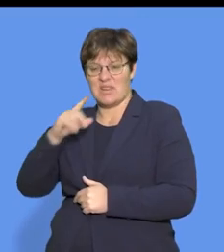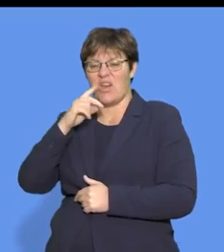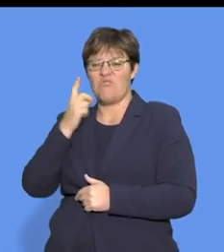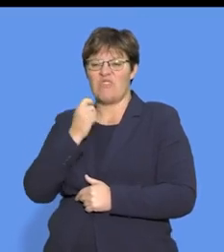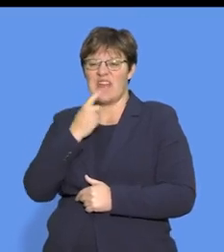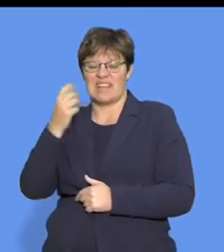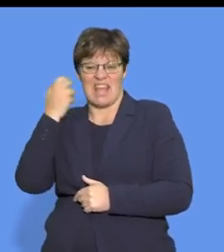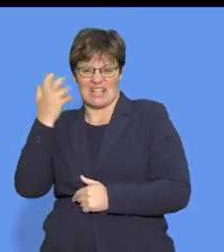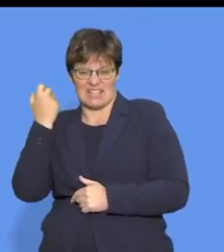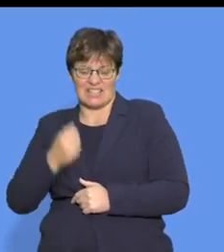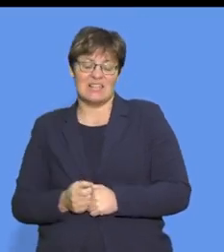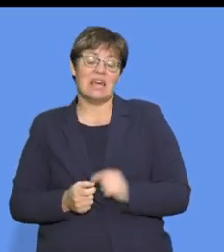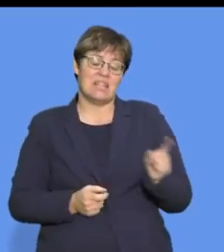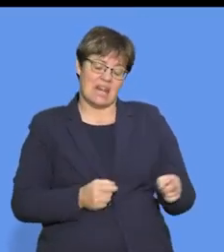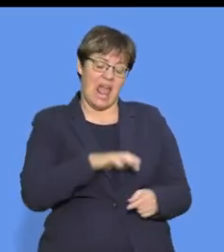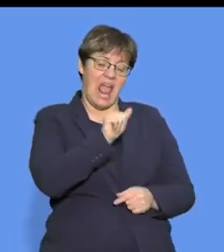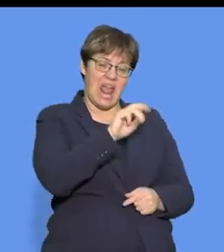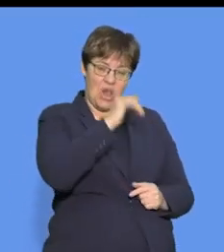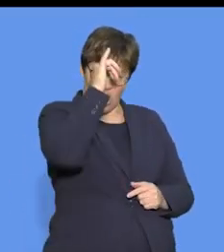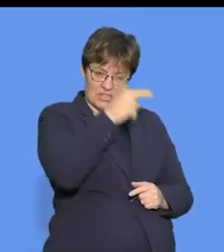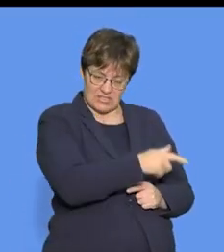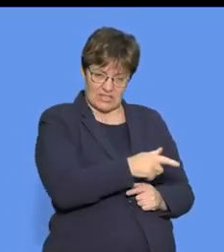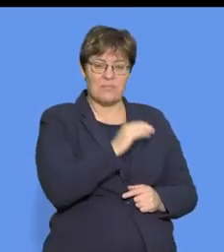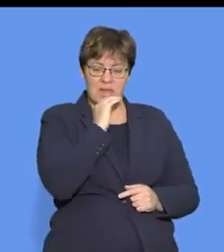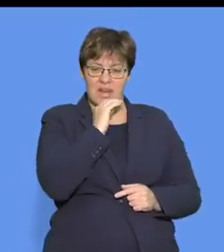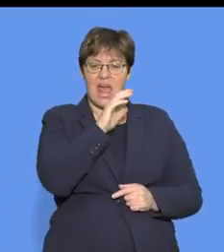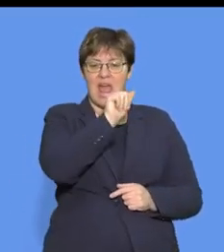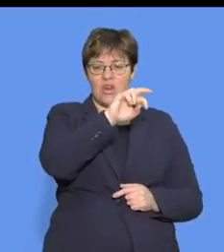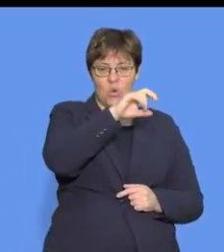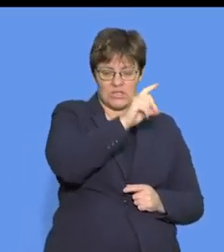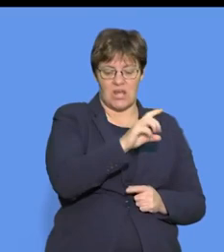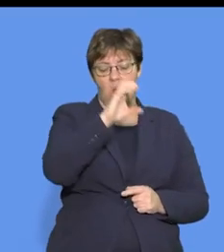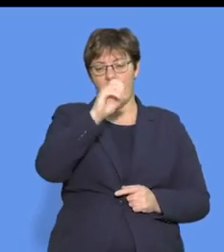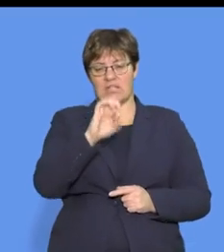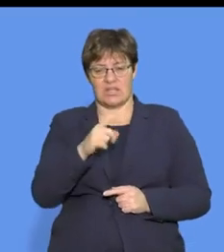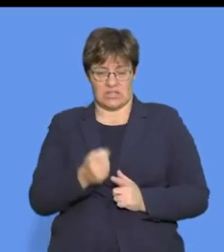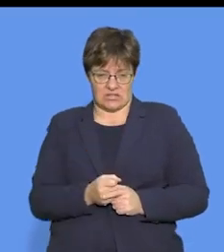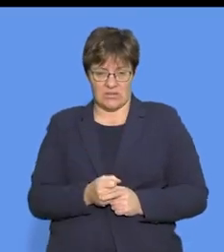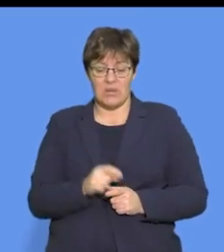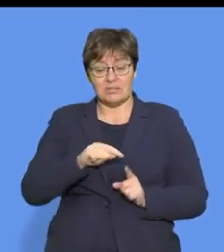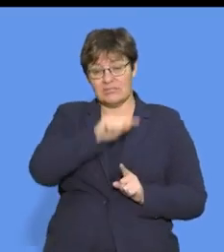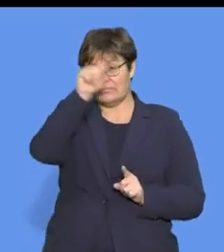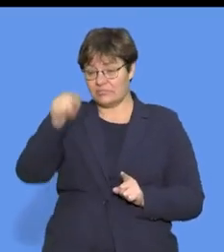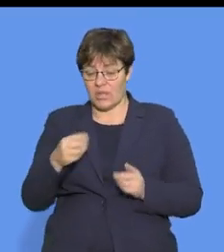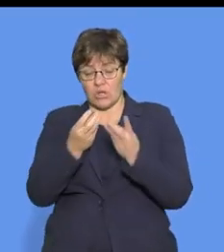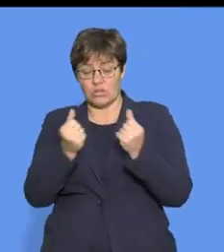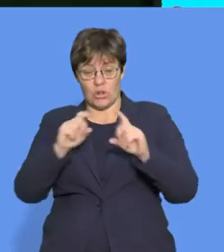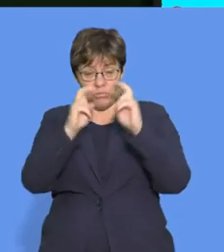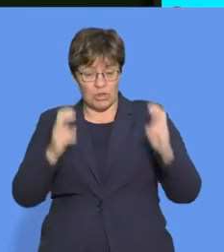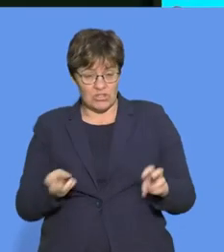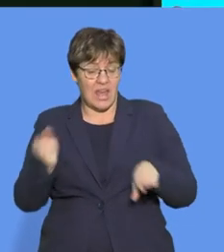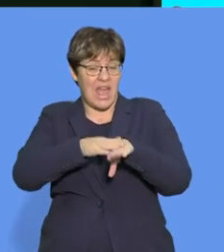the galvanic cell together, the two different half cells, is the salt bridge. Now the salt bridge is filled with